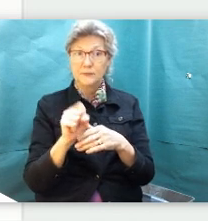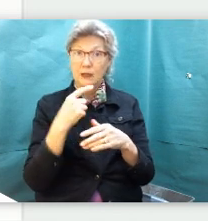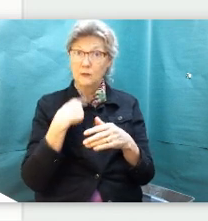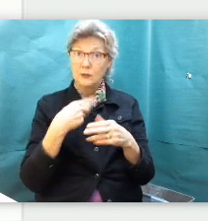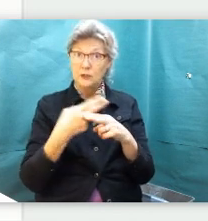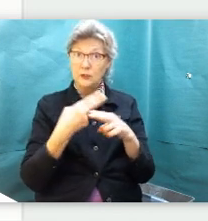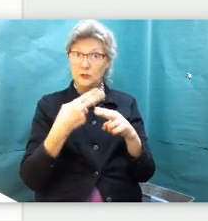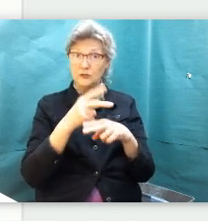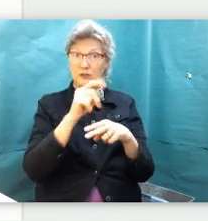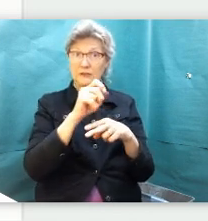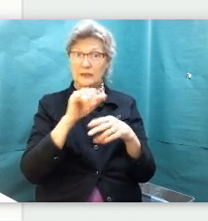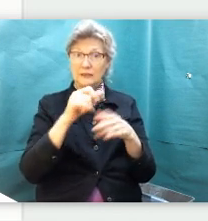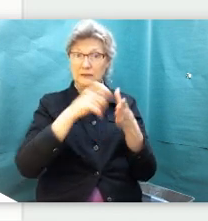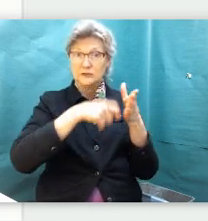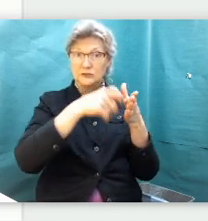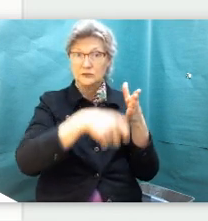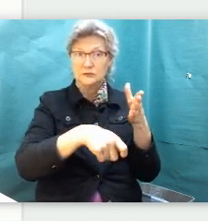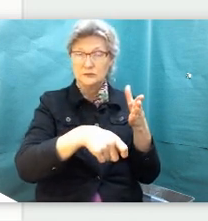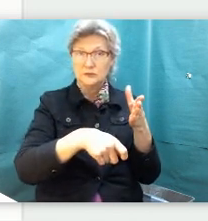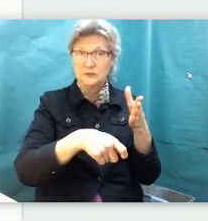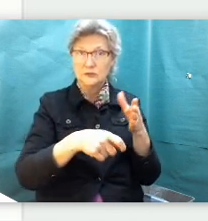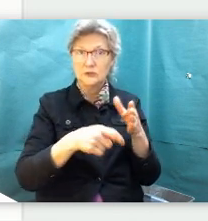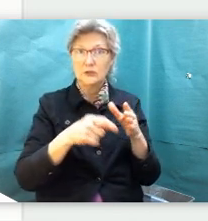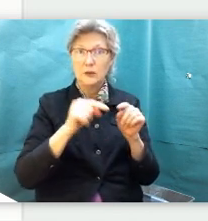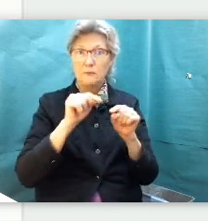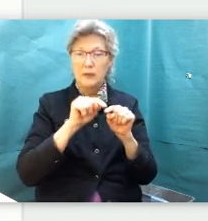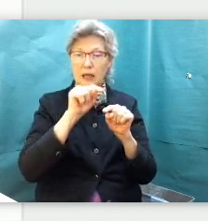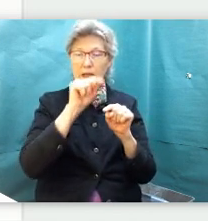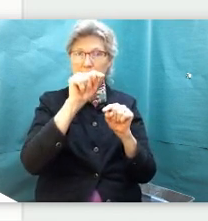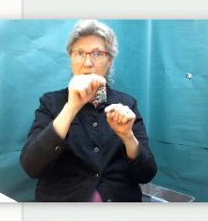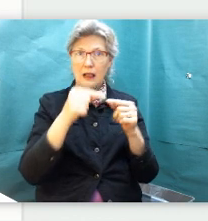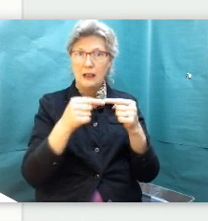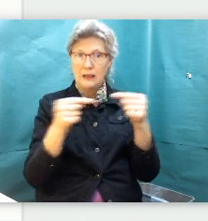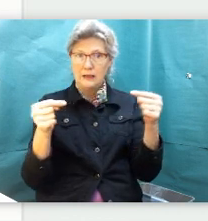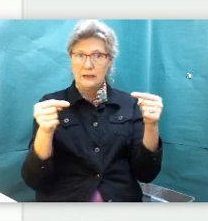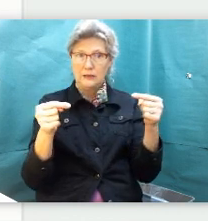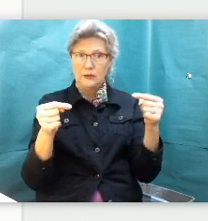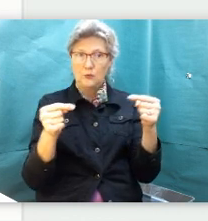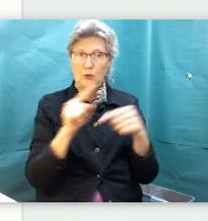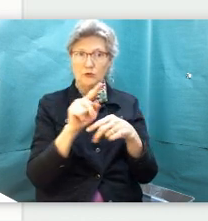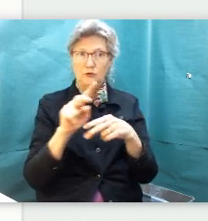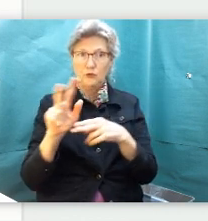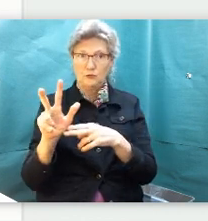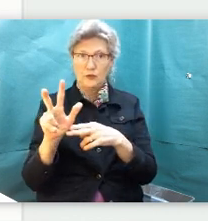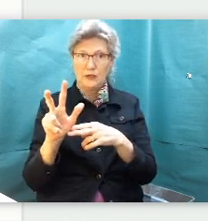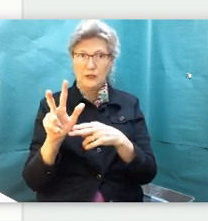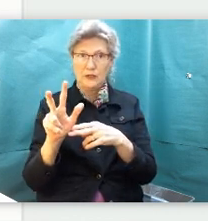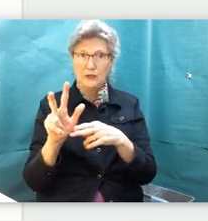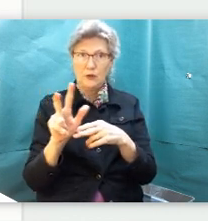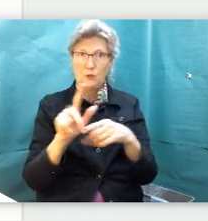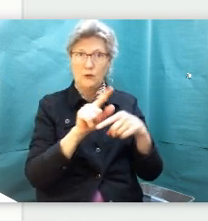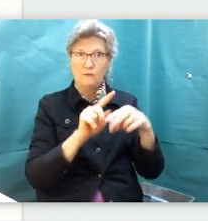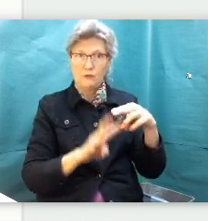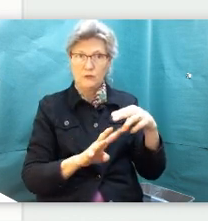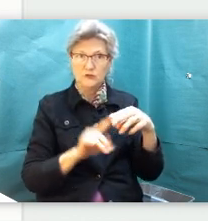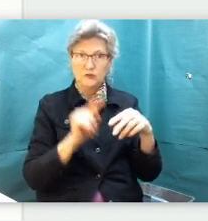line for each data point. So as we look, we have 1, 2, 3,